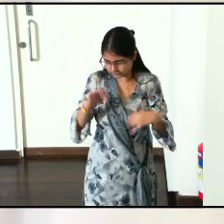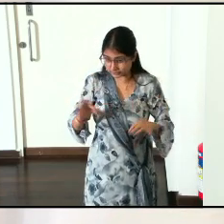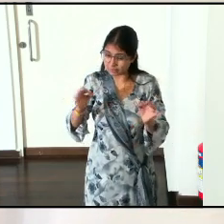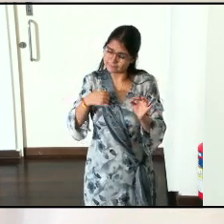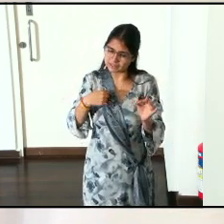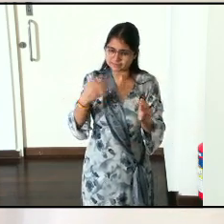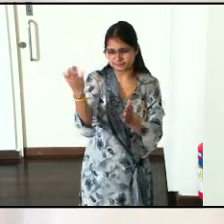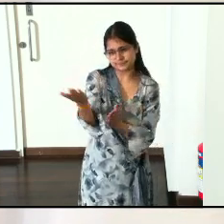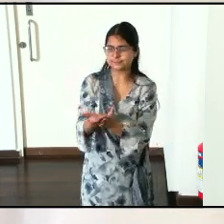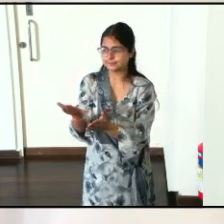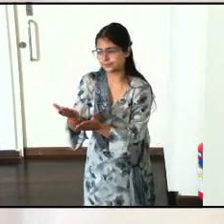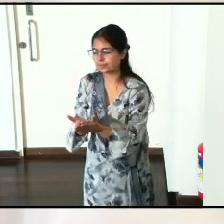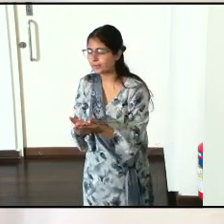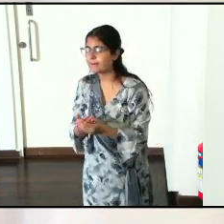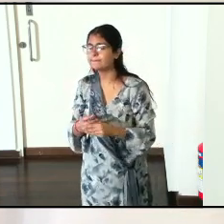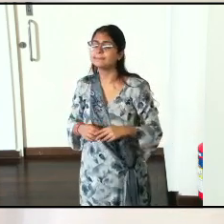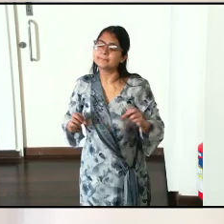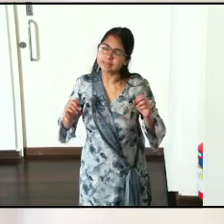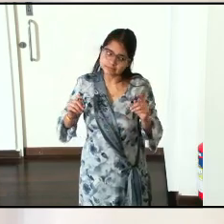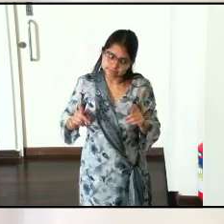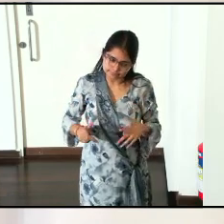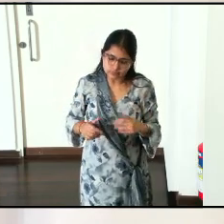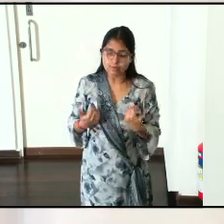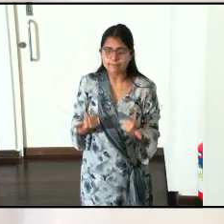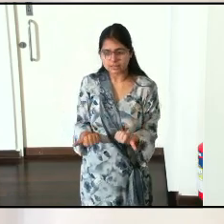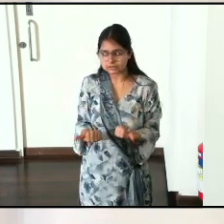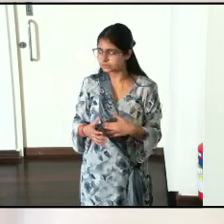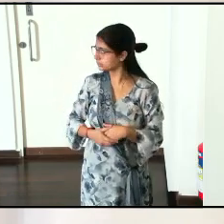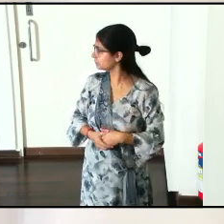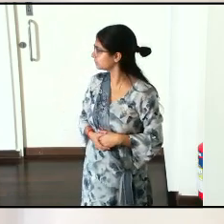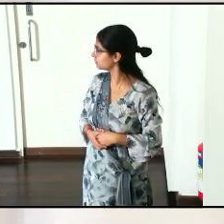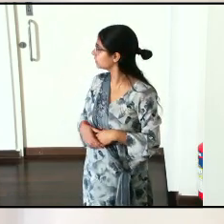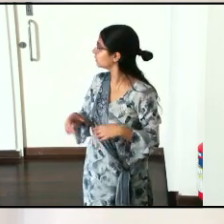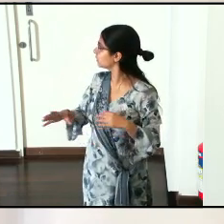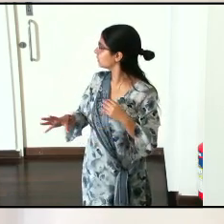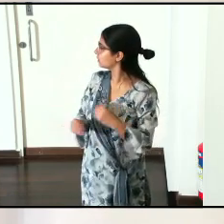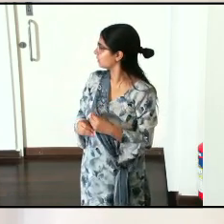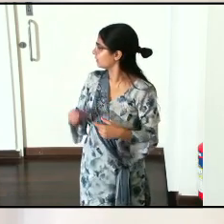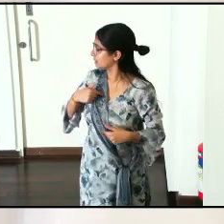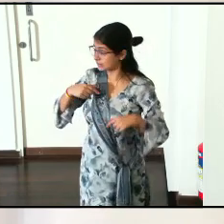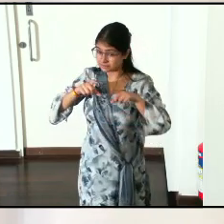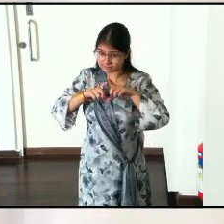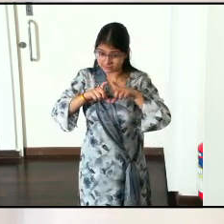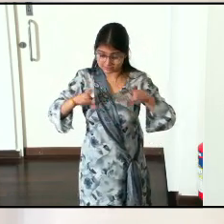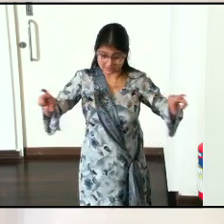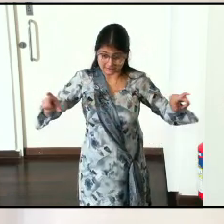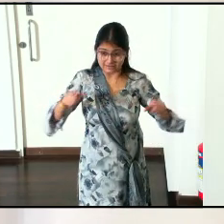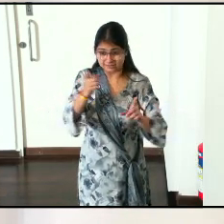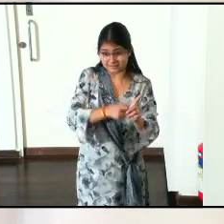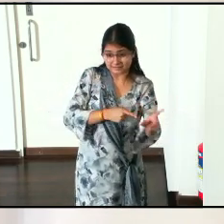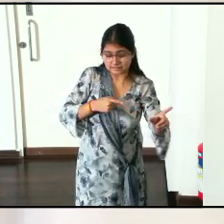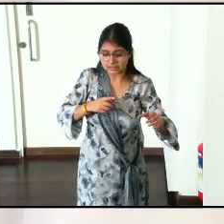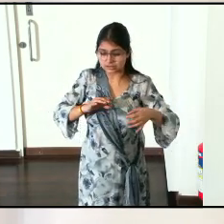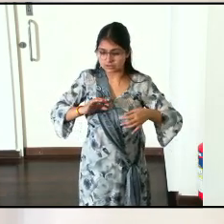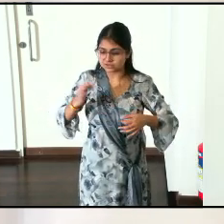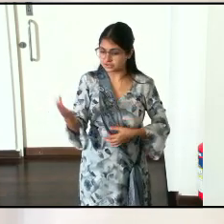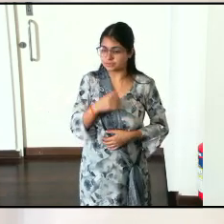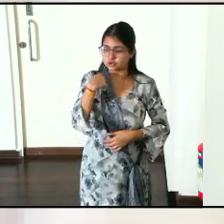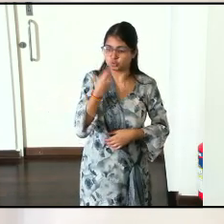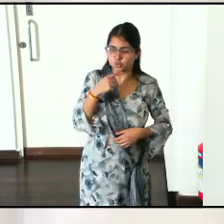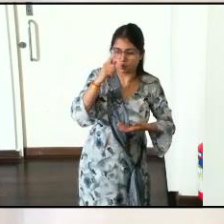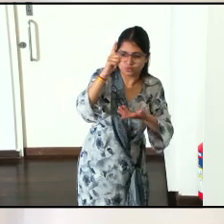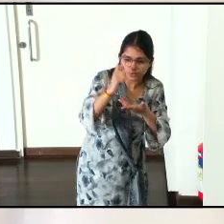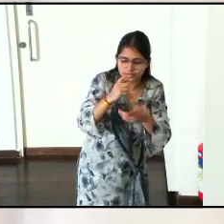But in front of the court. But other than that, it isn't clear to me which year specifically, who the photographer